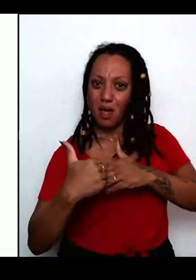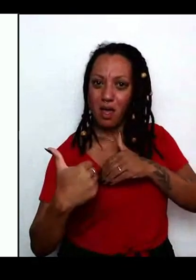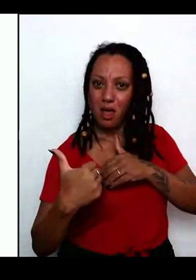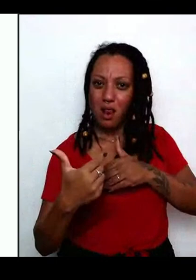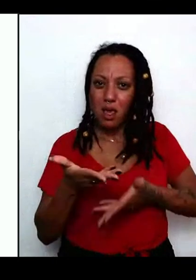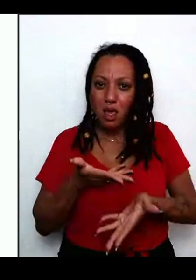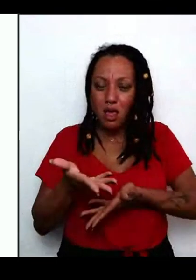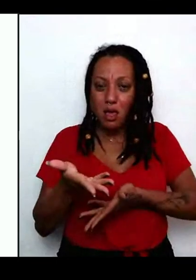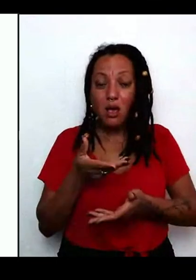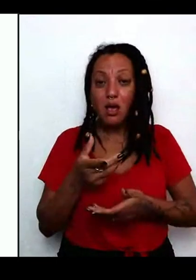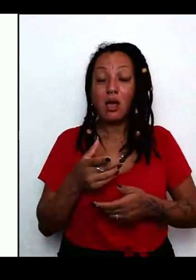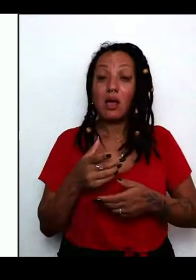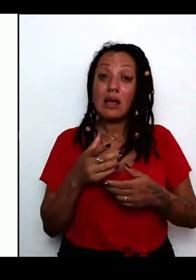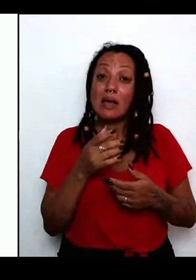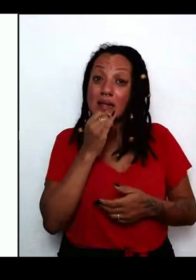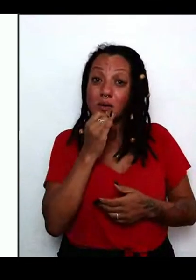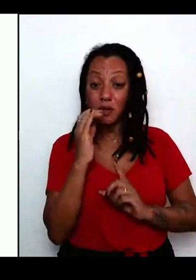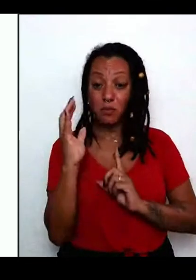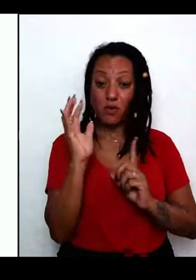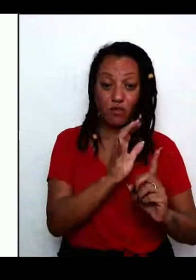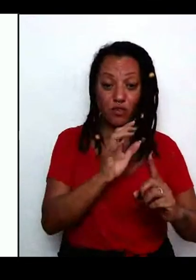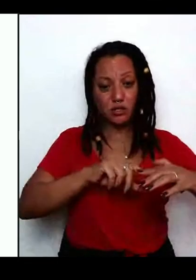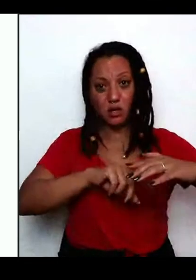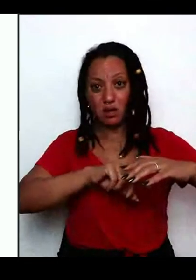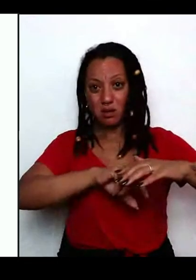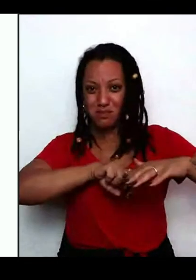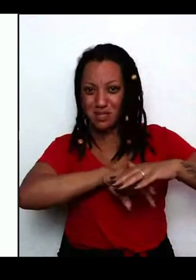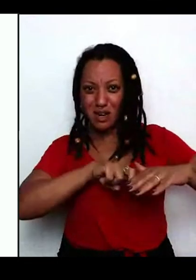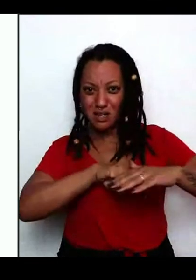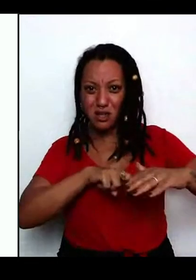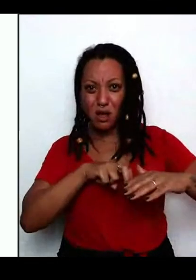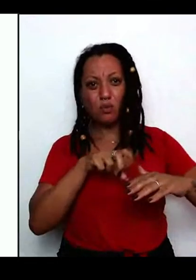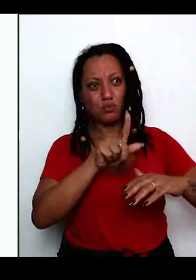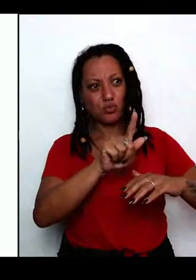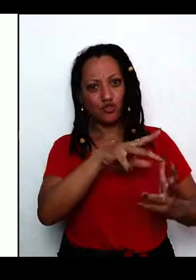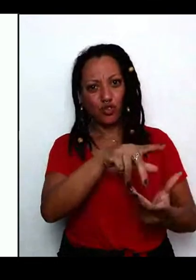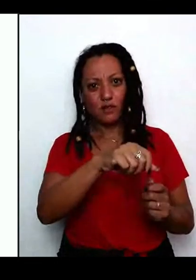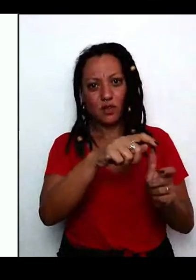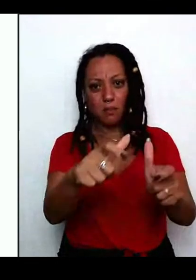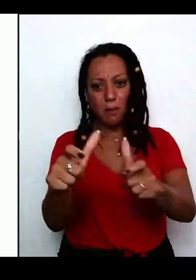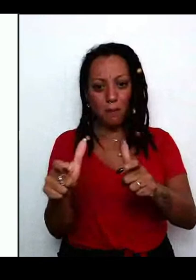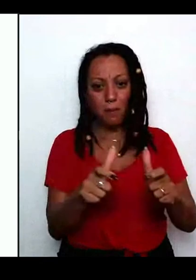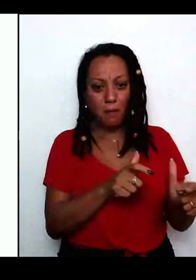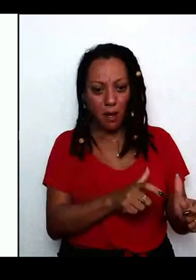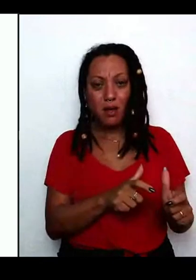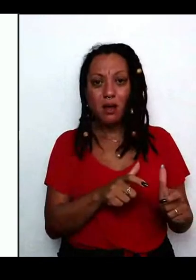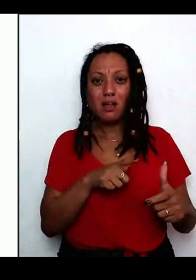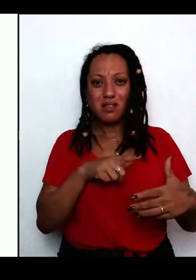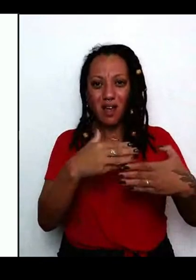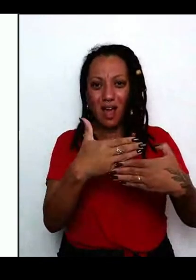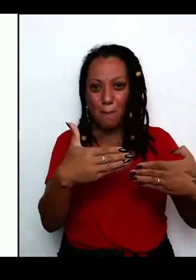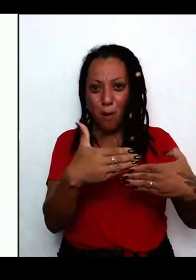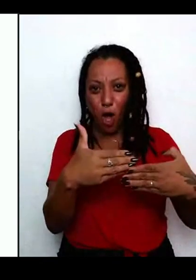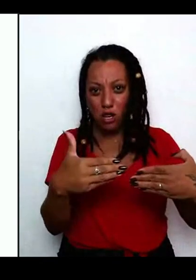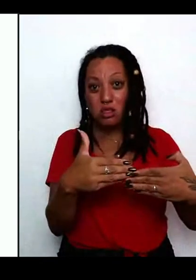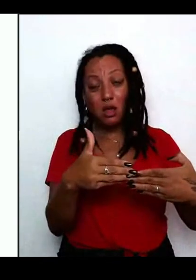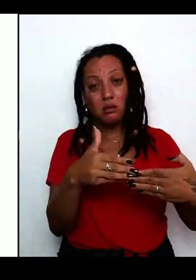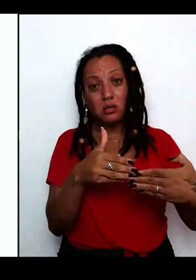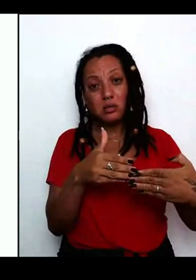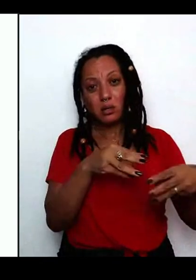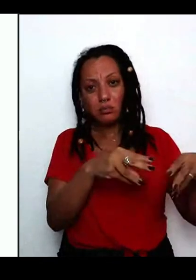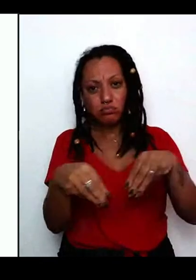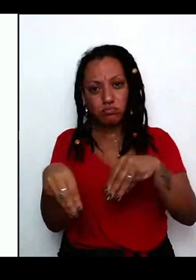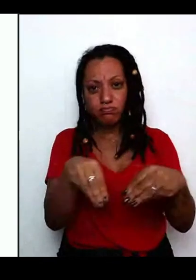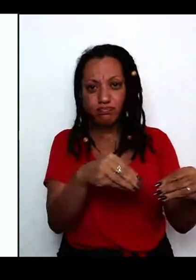bodies of water bacterial and other non-human bodies and the human bodies we desire each forming infinite erotic triangulations